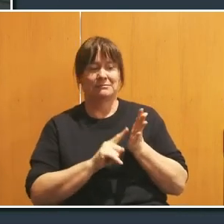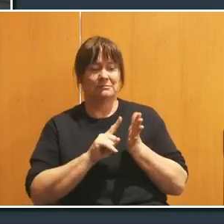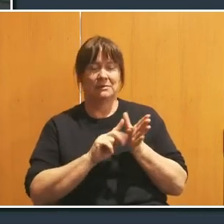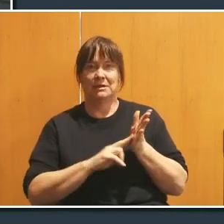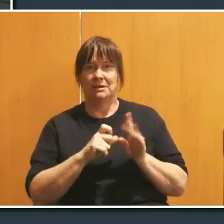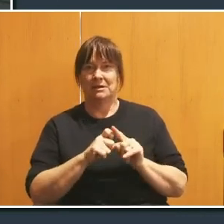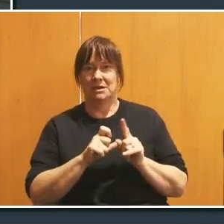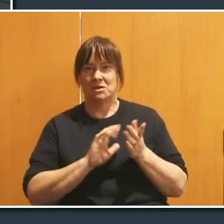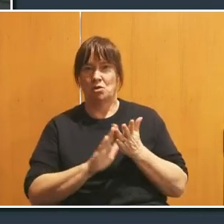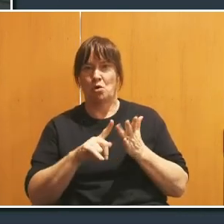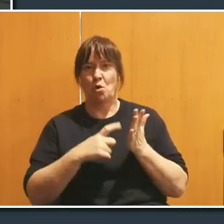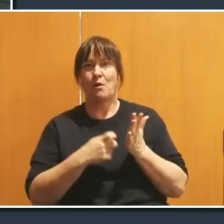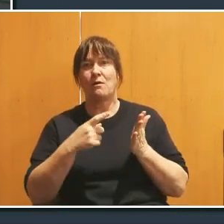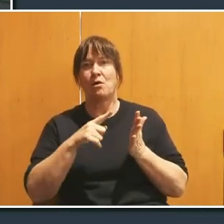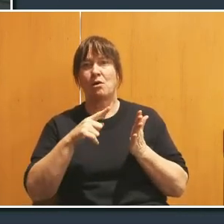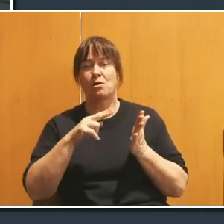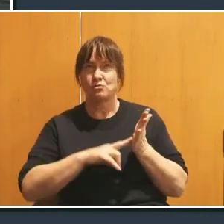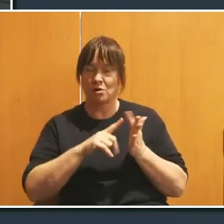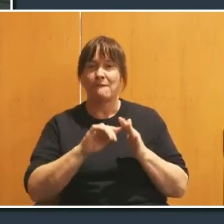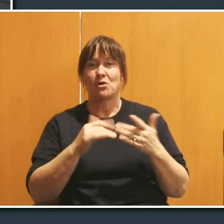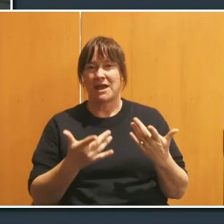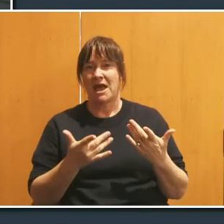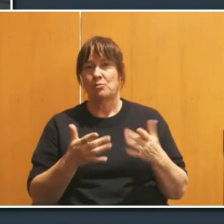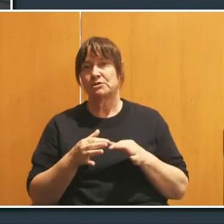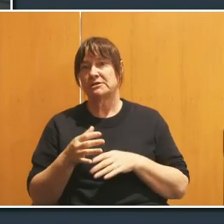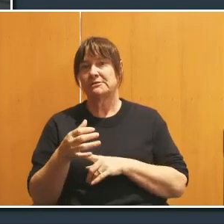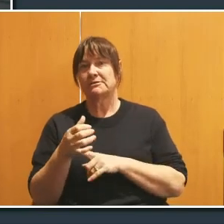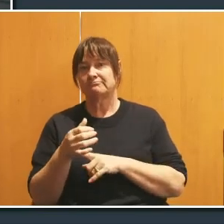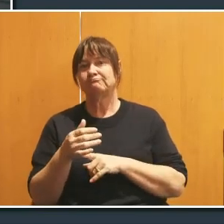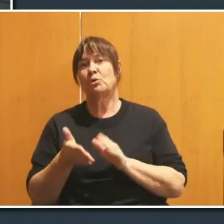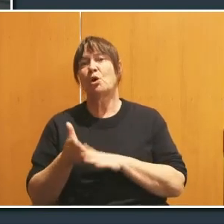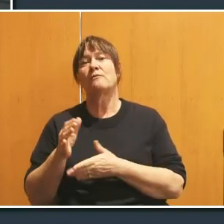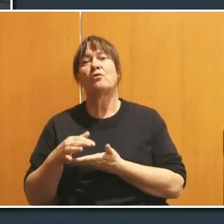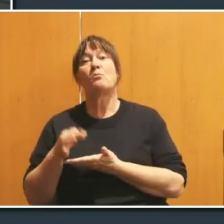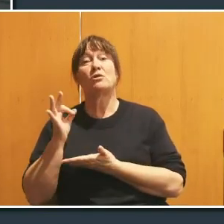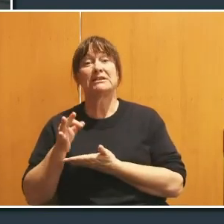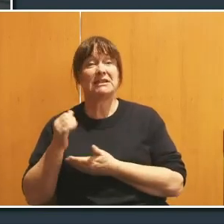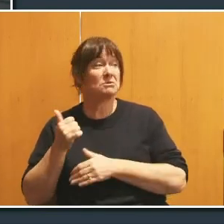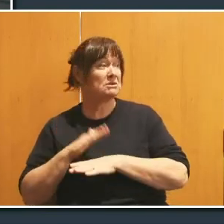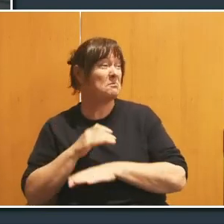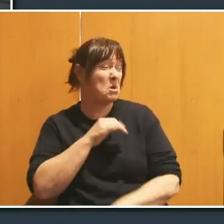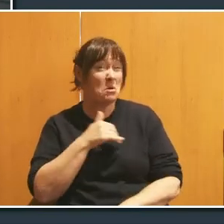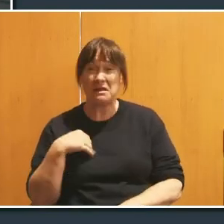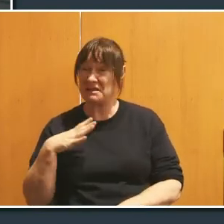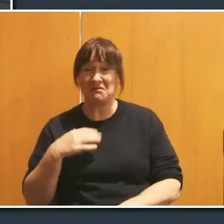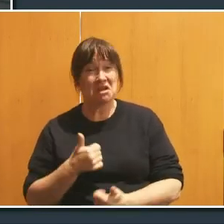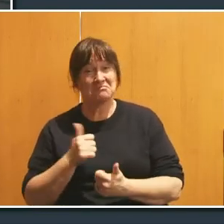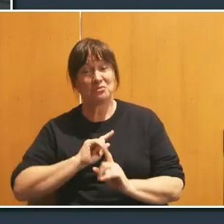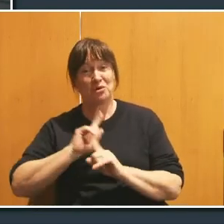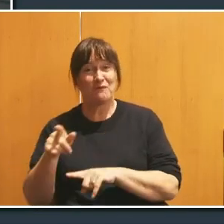will adjourn for a morning tea break, which isn't probably quite ready, but... No,